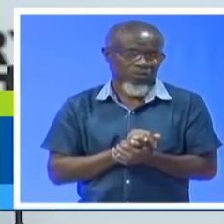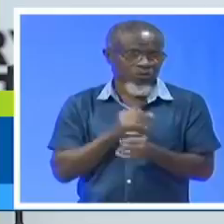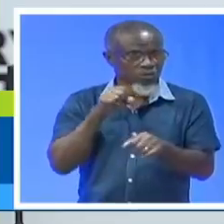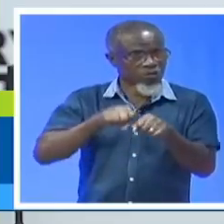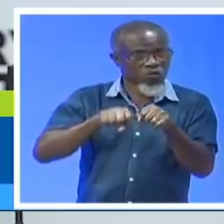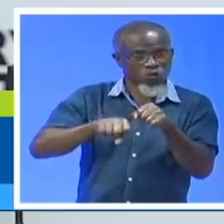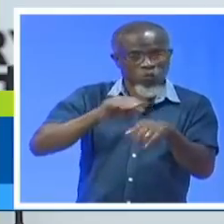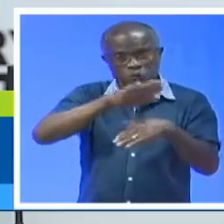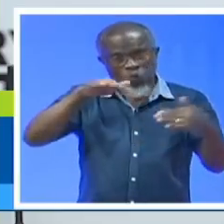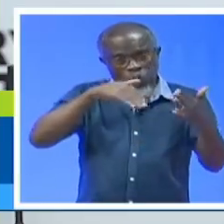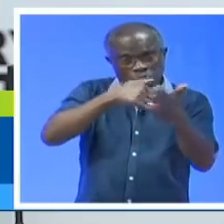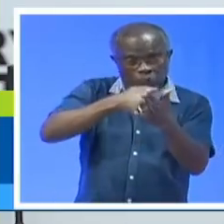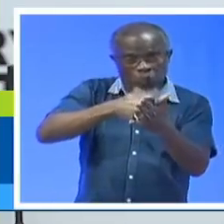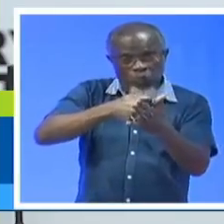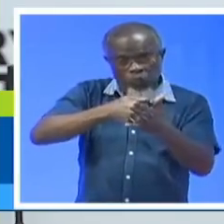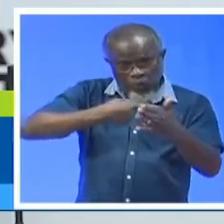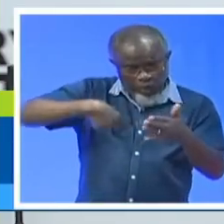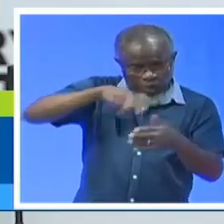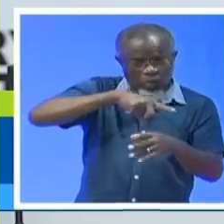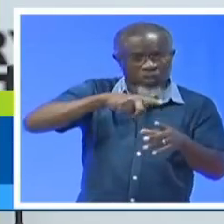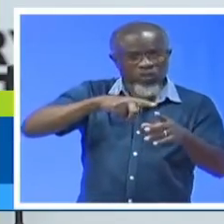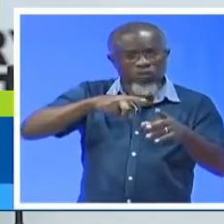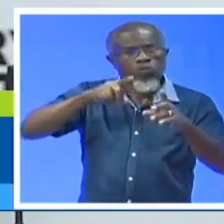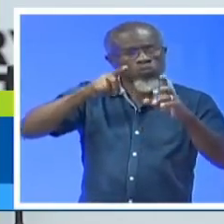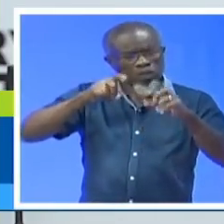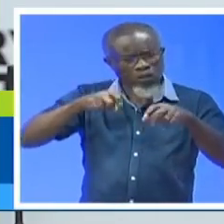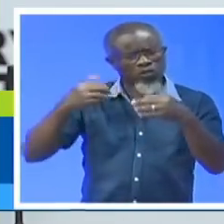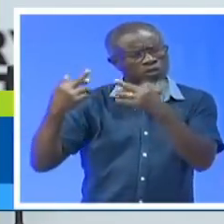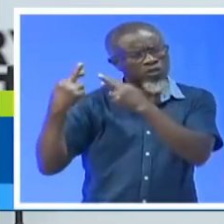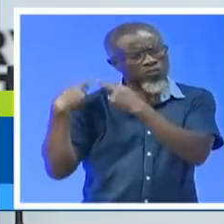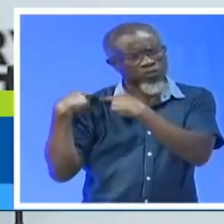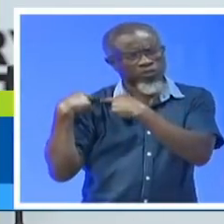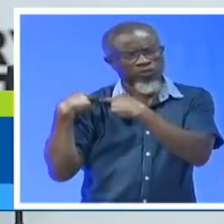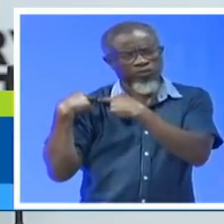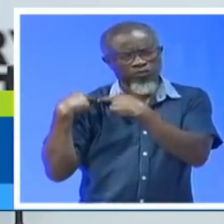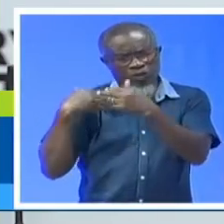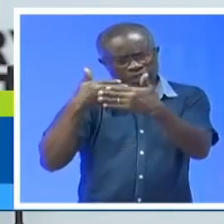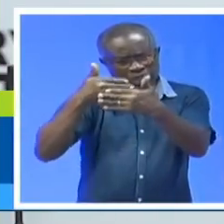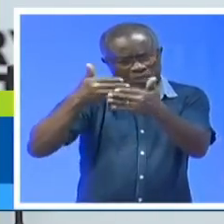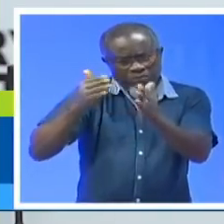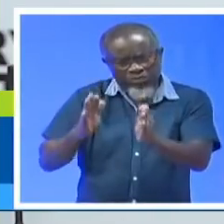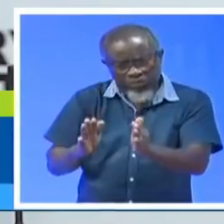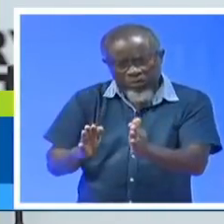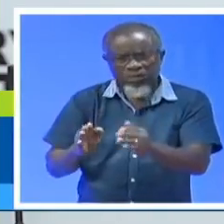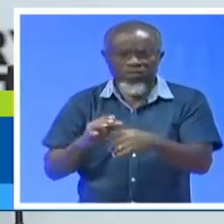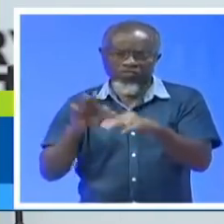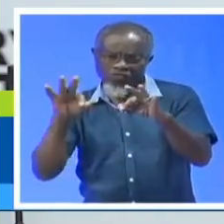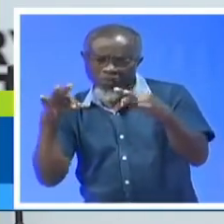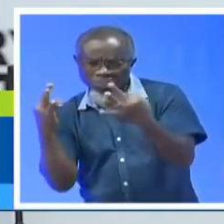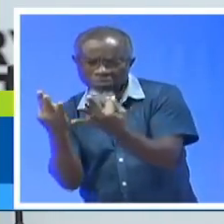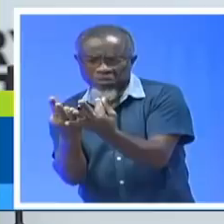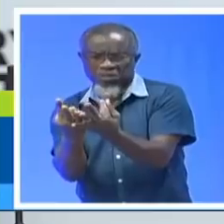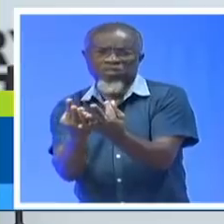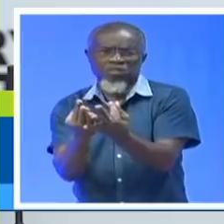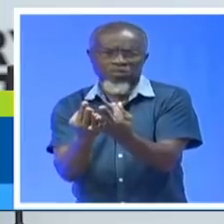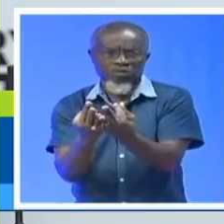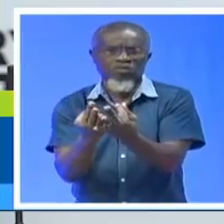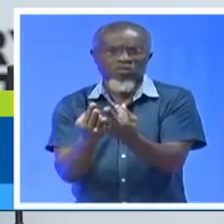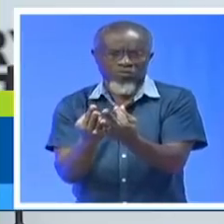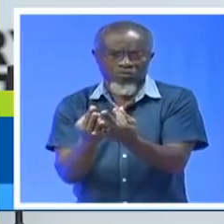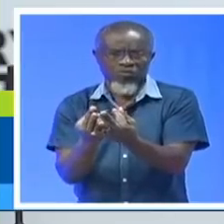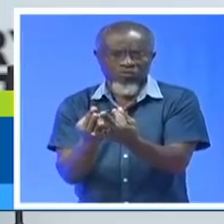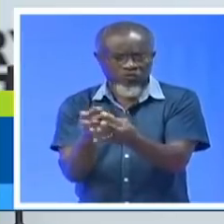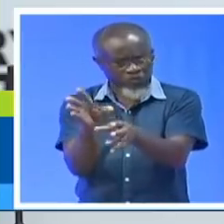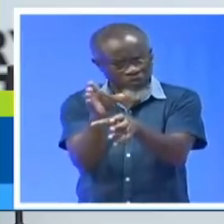all of us have a duty of care to our neighbors, our families, to get vaccinated, to protect them. As